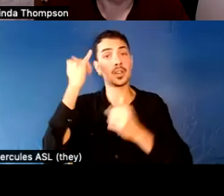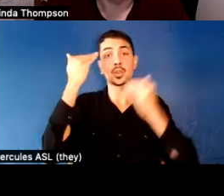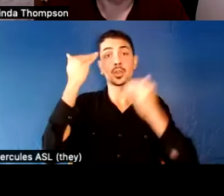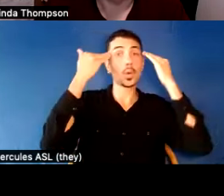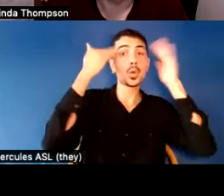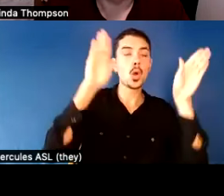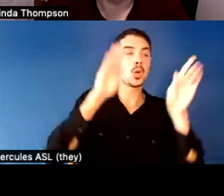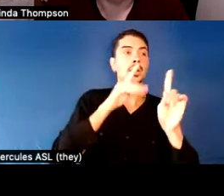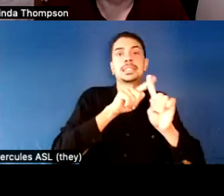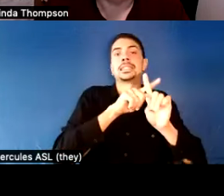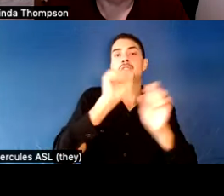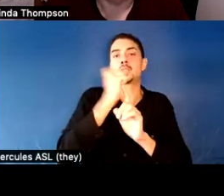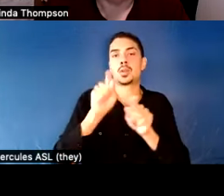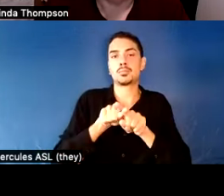them.